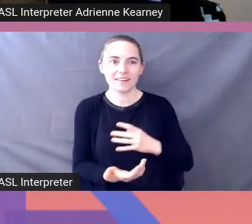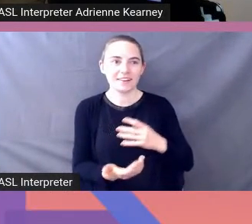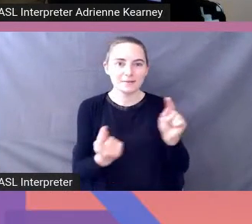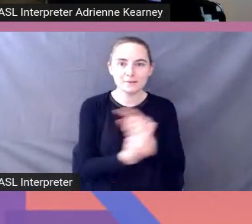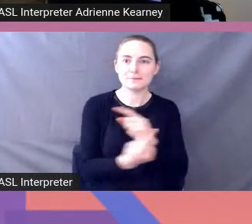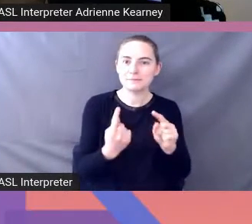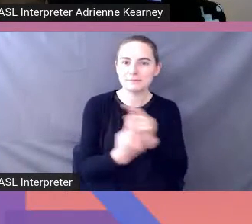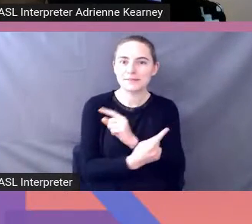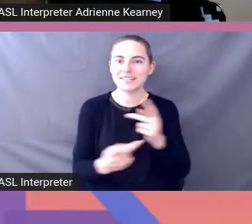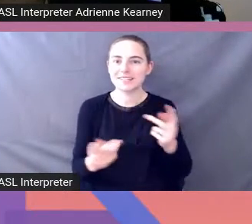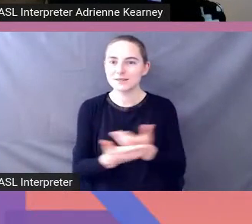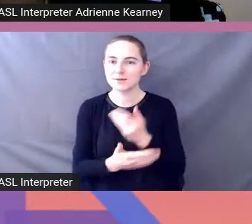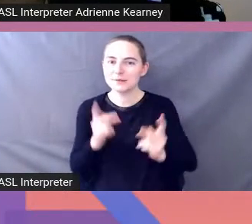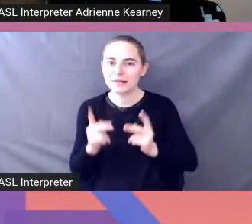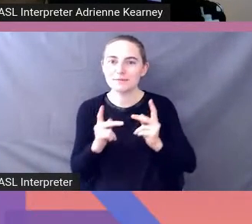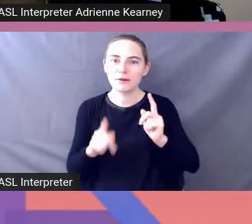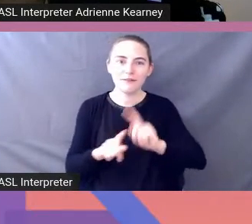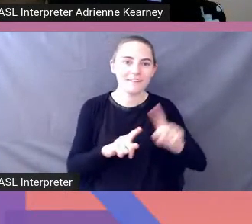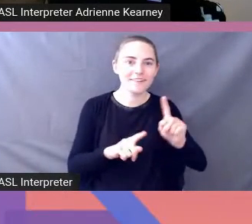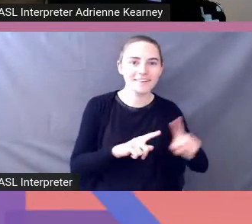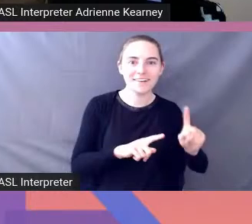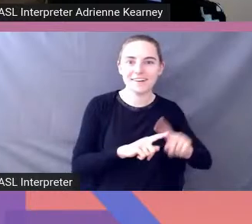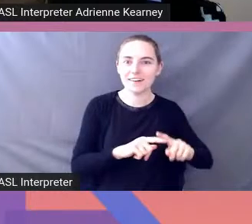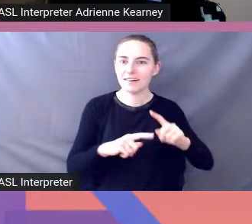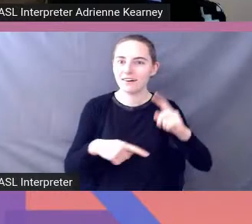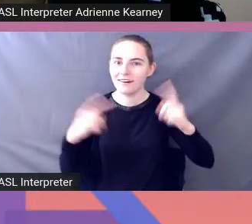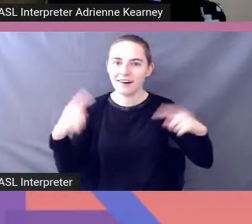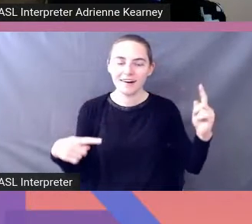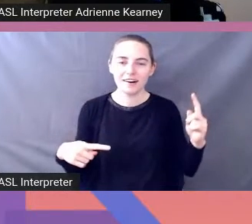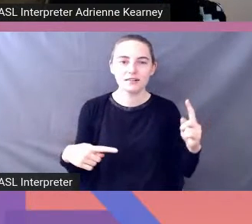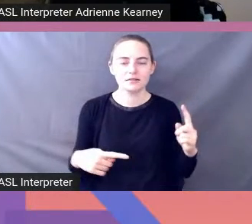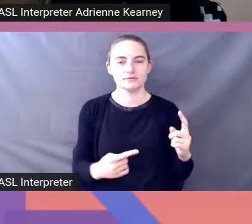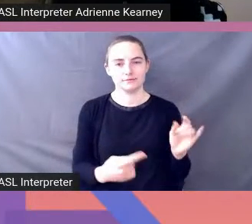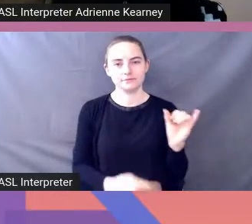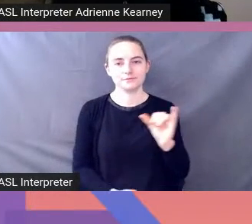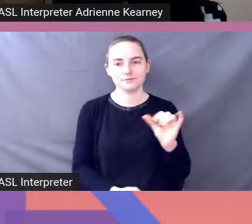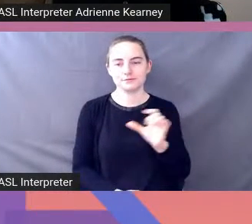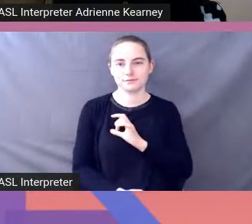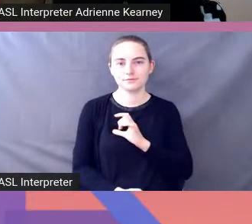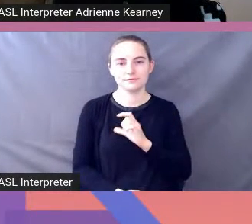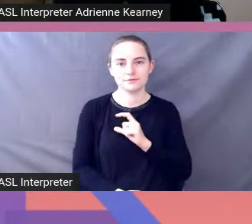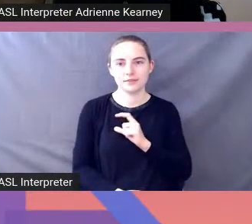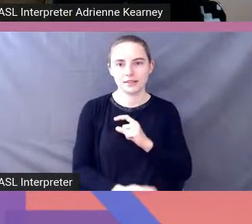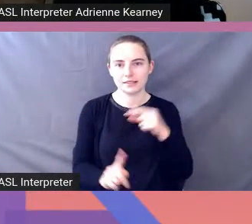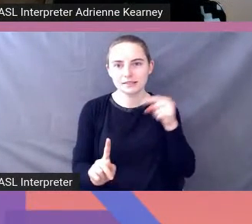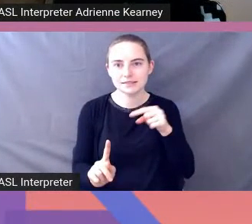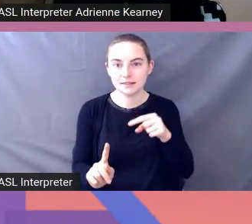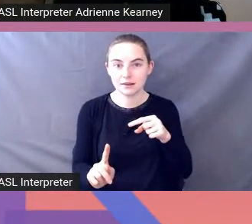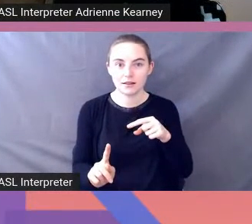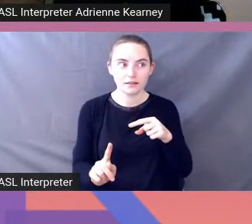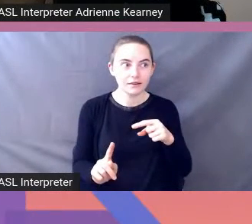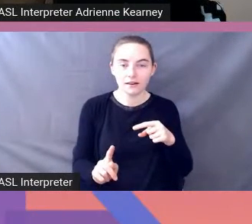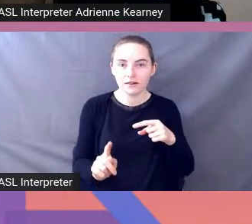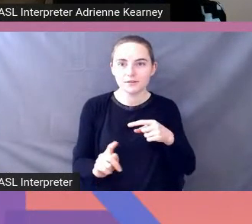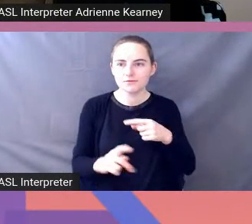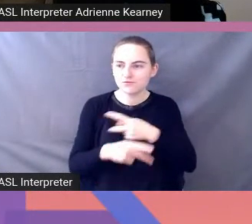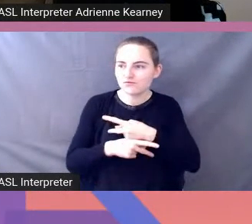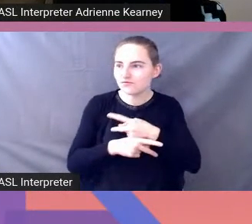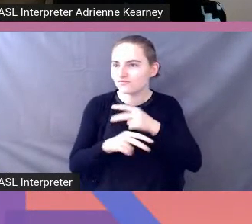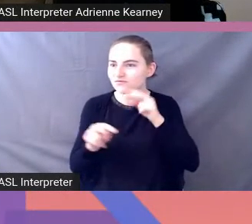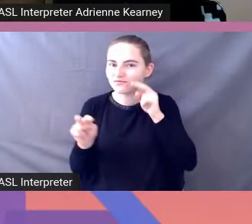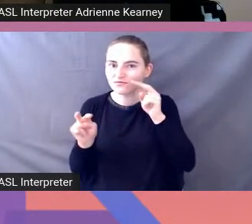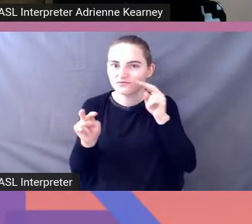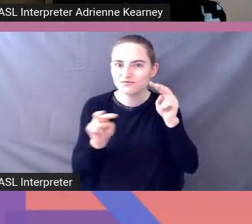also relates to the police. They are policing neighborhoods they're not from people. That's half